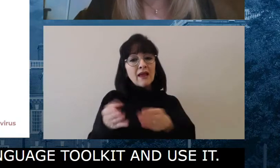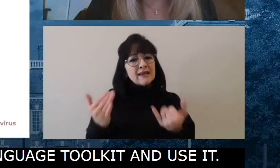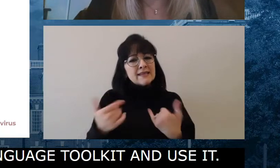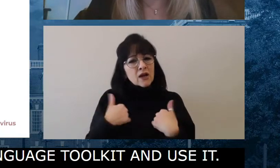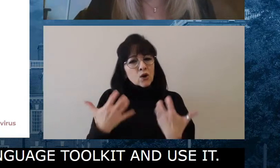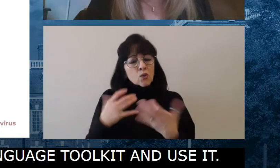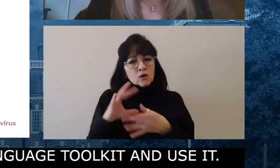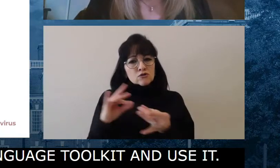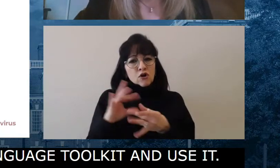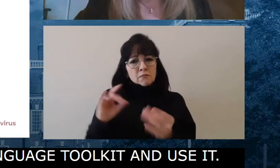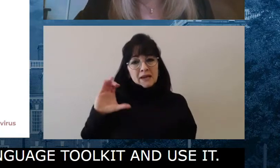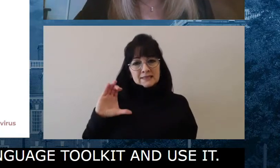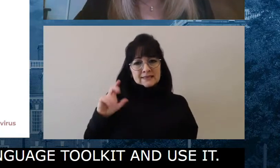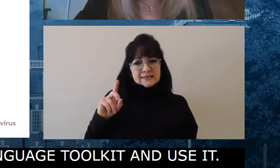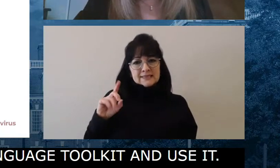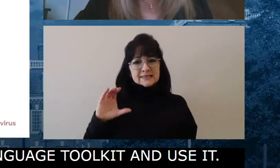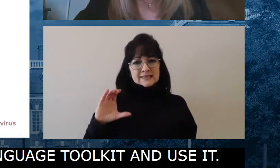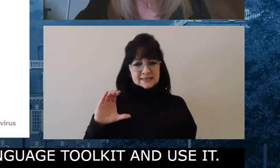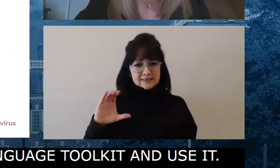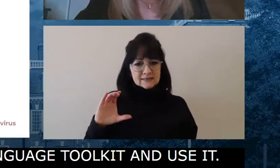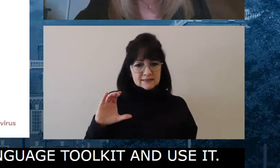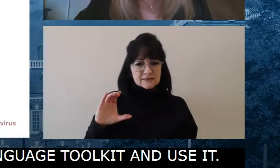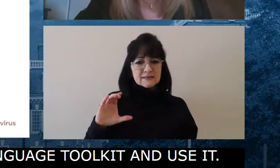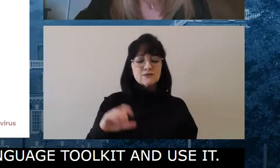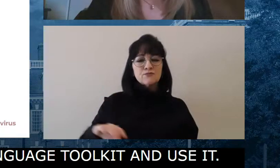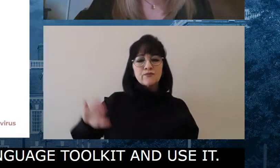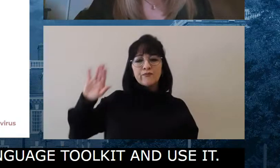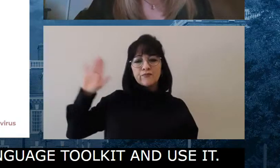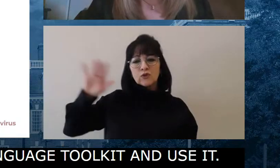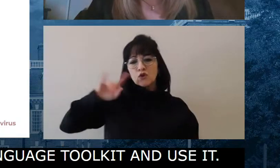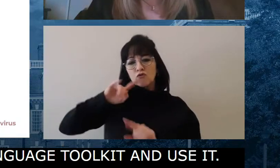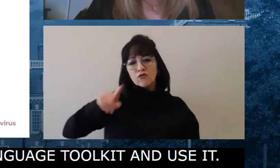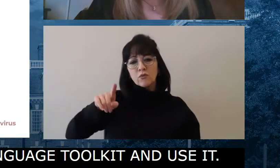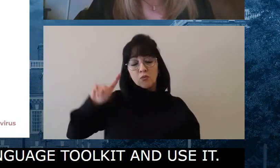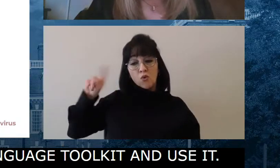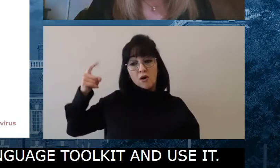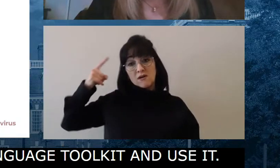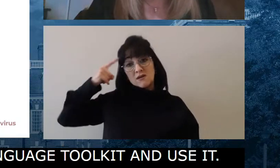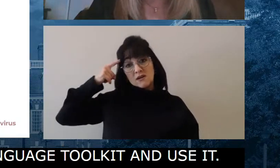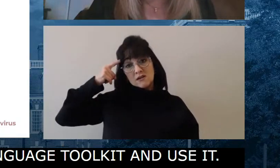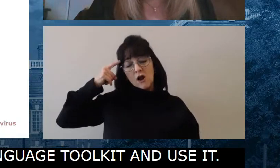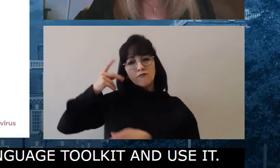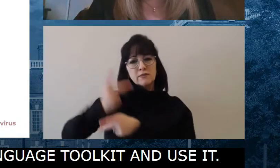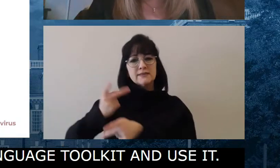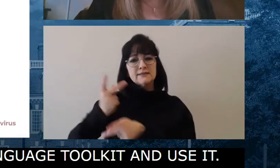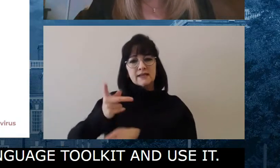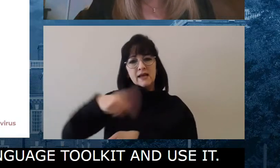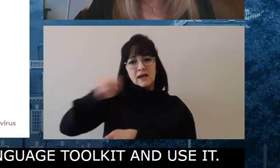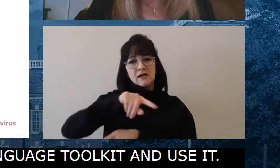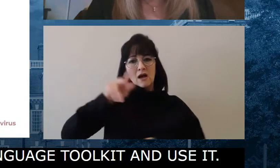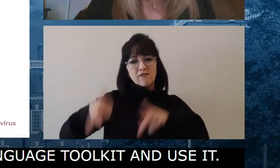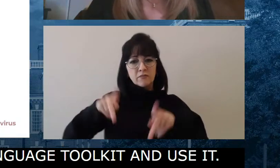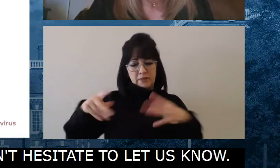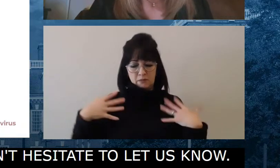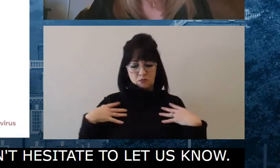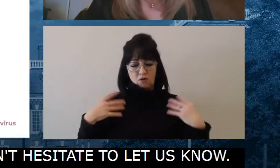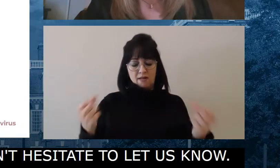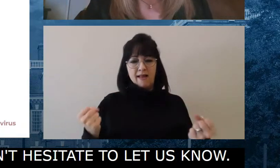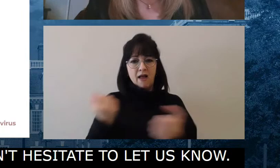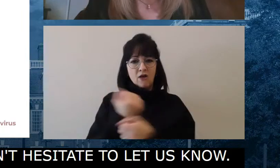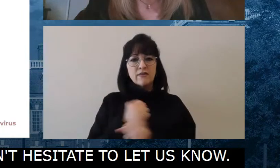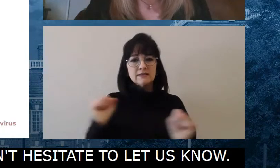vaccine safety monitoring. We have two major sources for monitoring the side effects